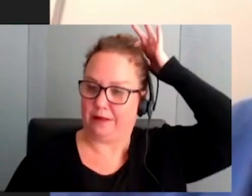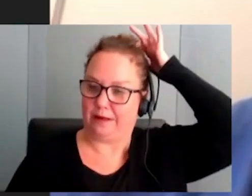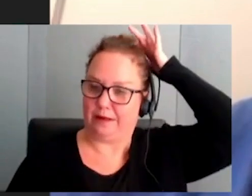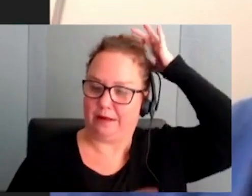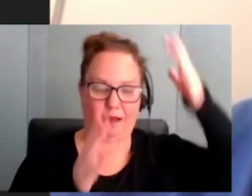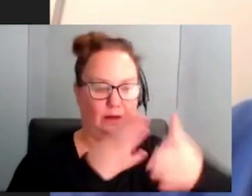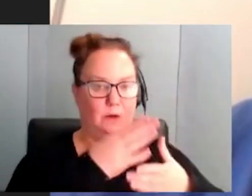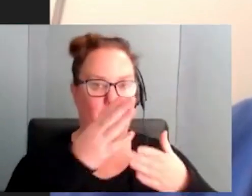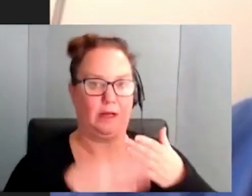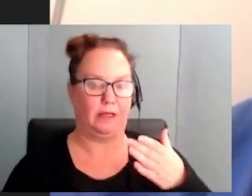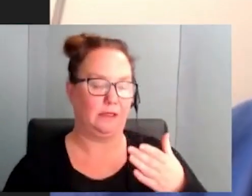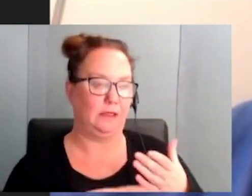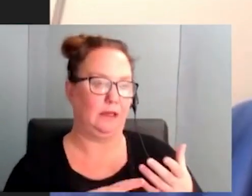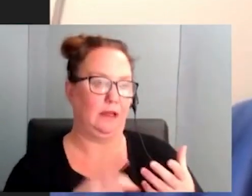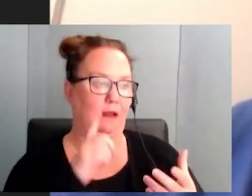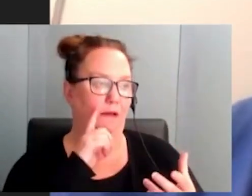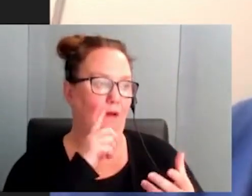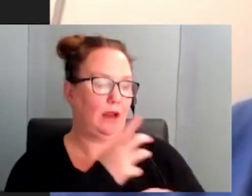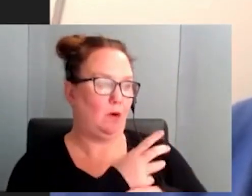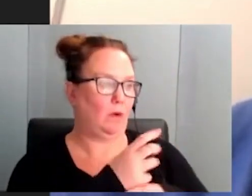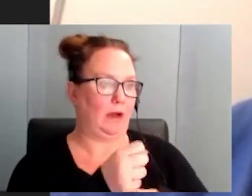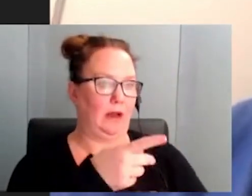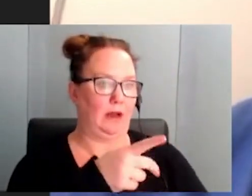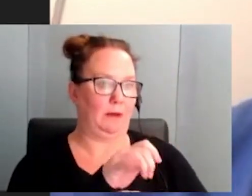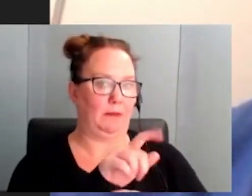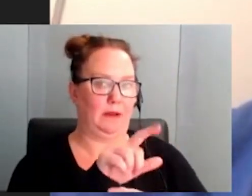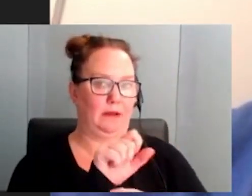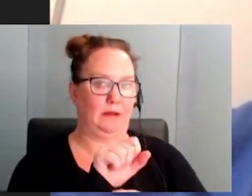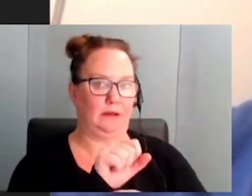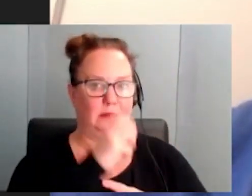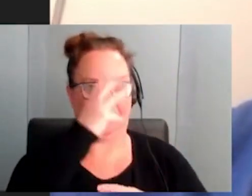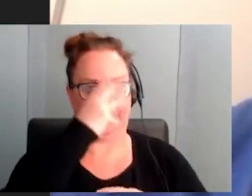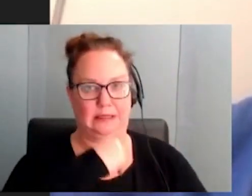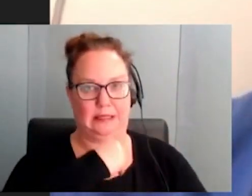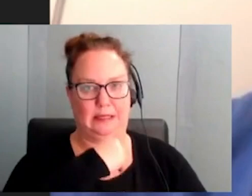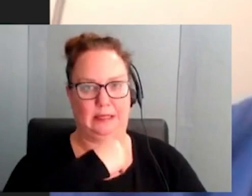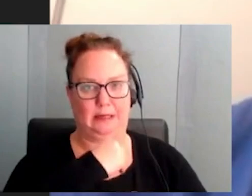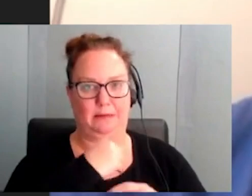or whenever, if I ran out of pills, I would just, sleep